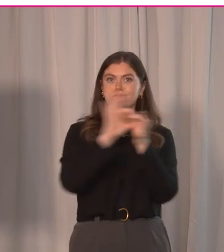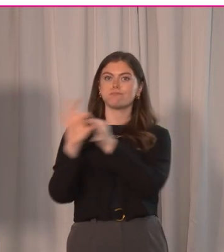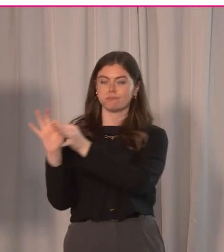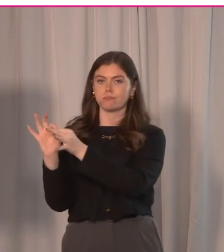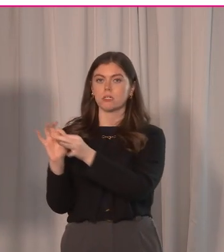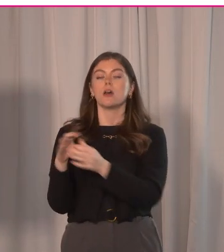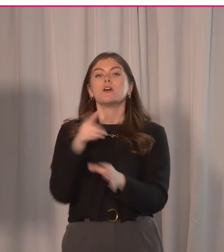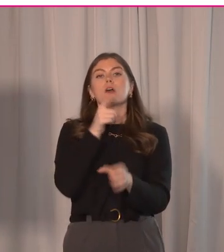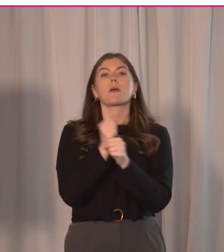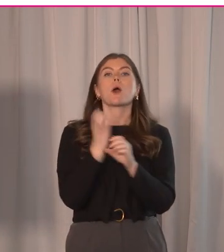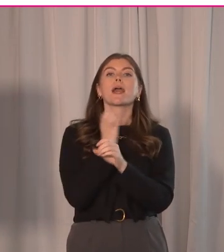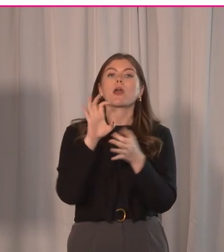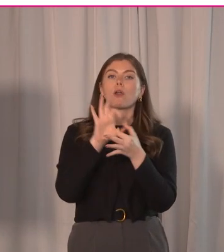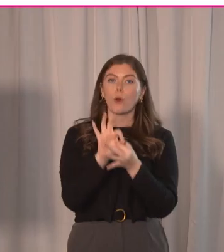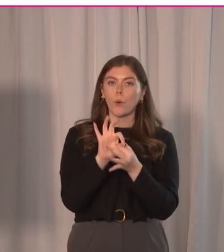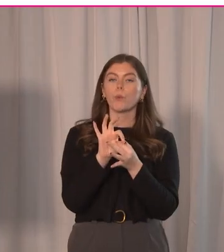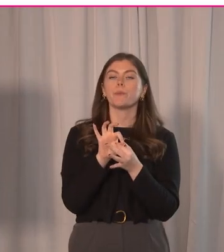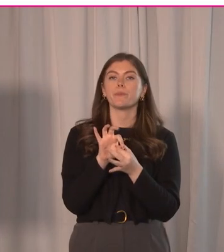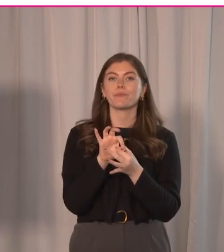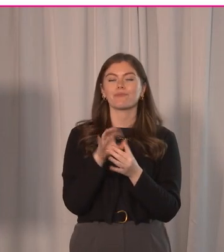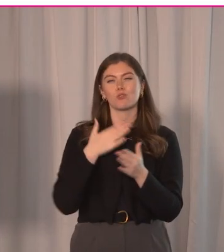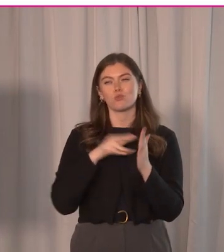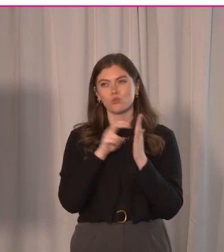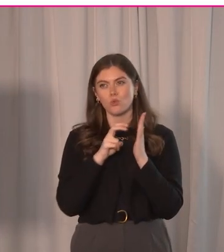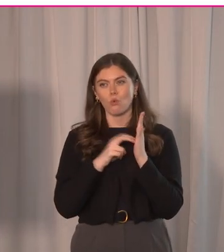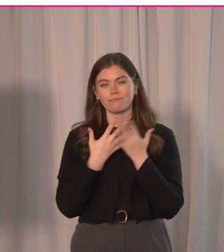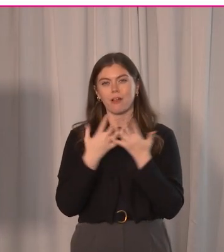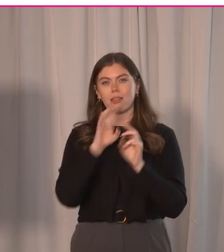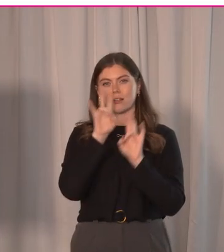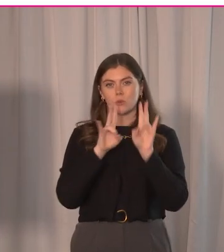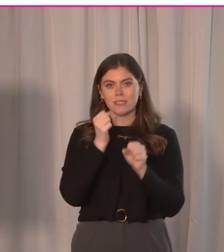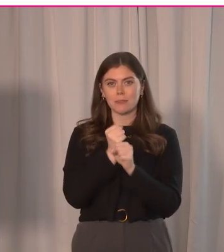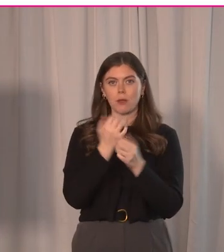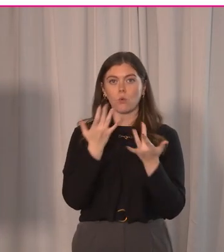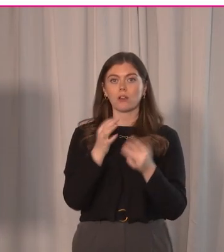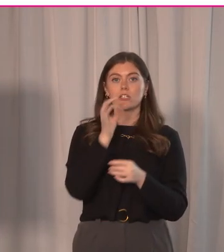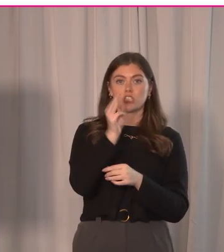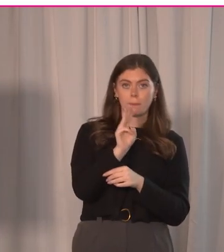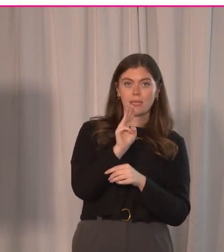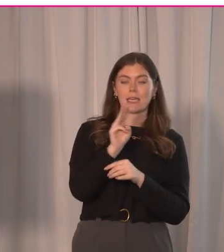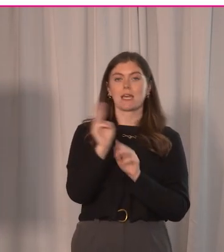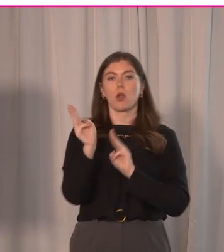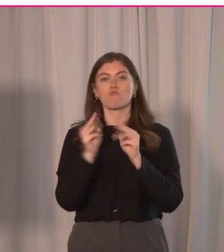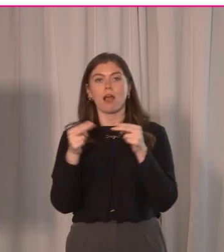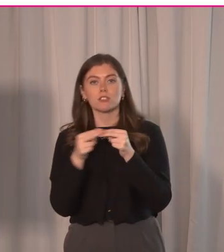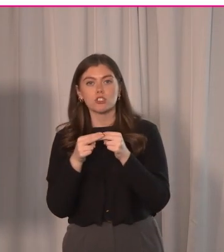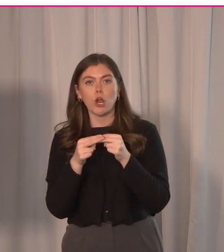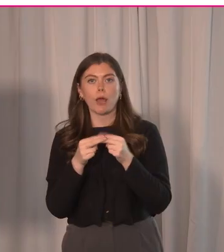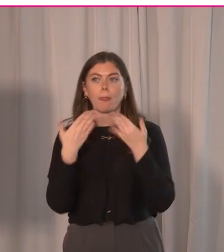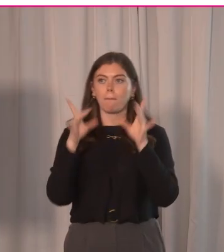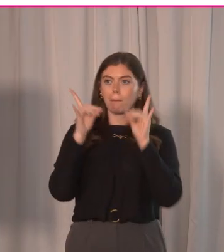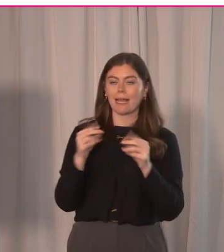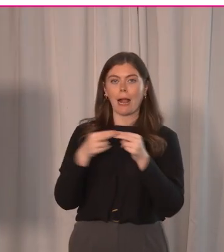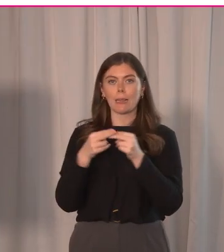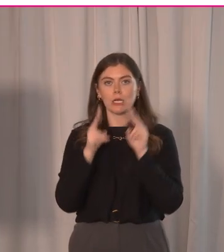home, just to note that there was a lot of the questions were about GP and practice nurse visits and public health nurse visits,